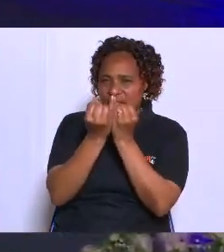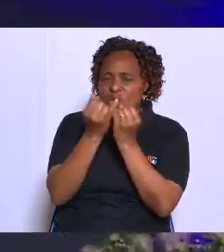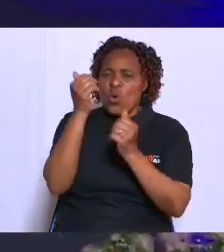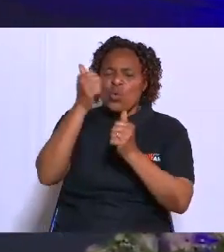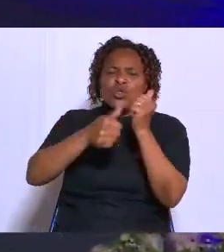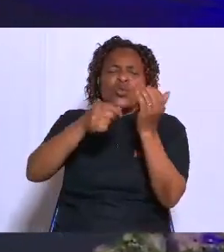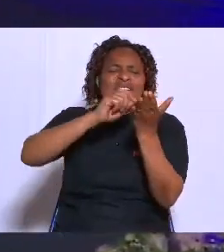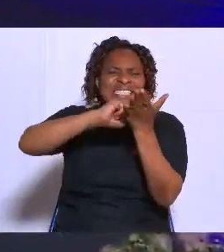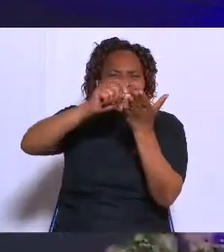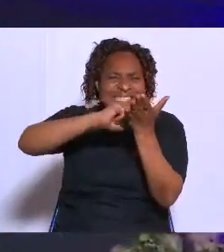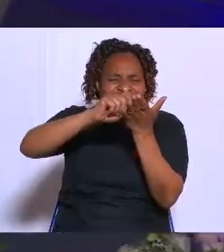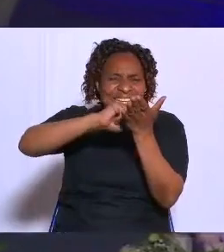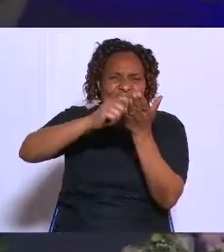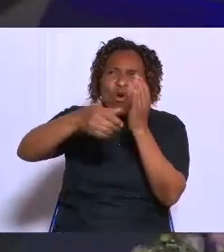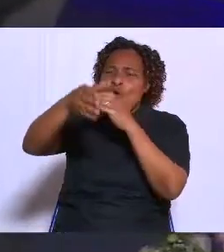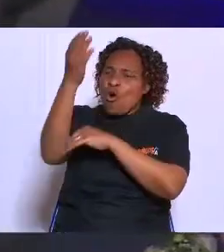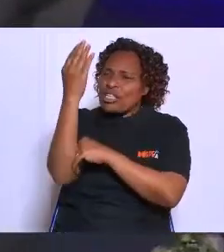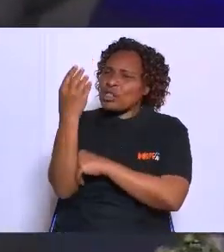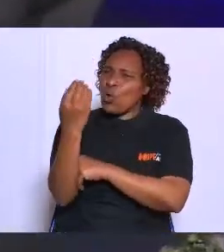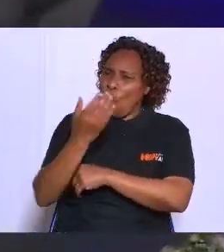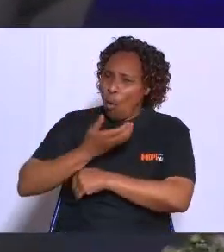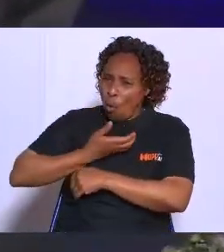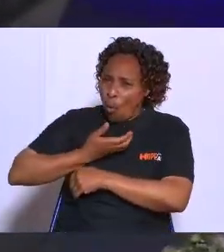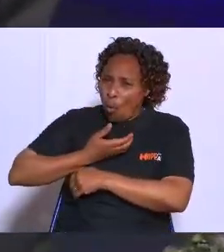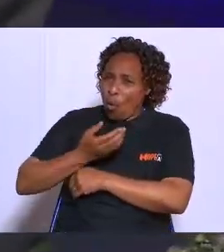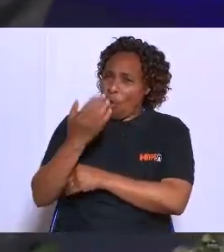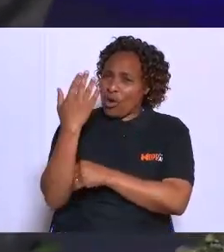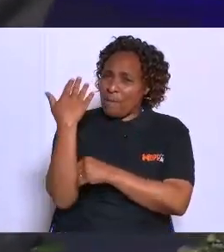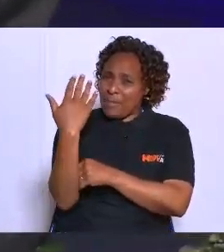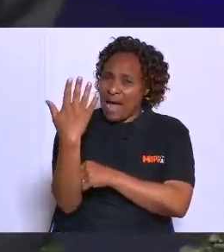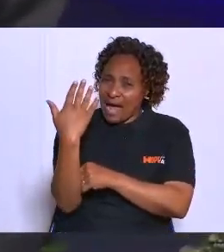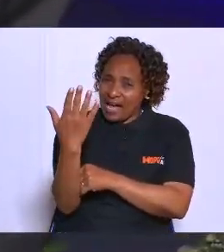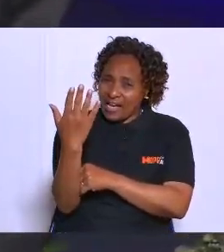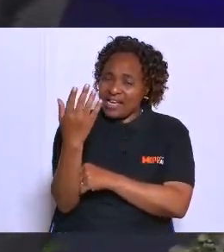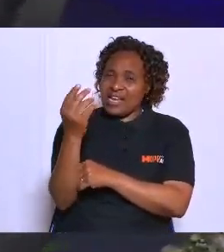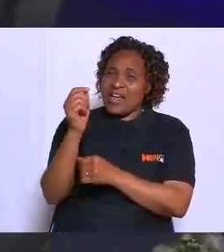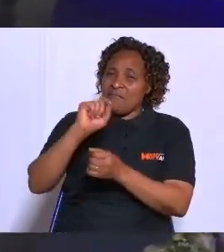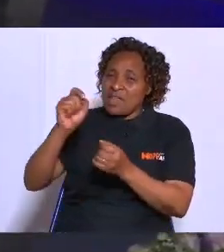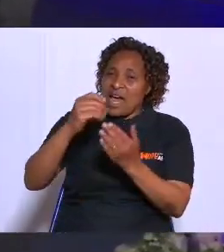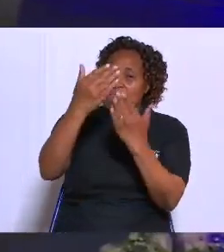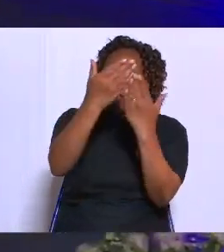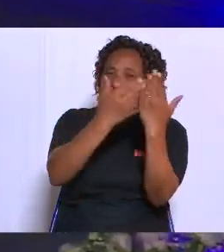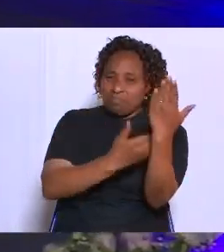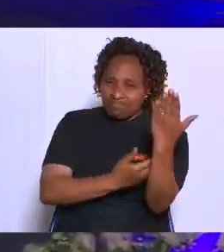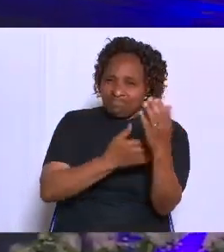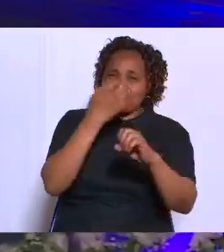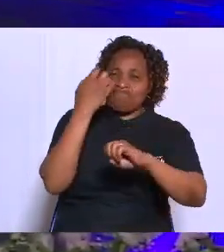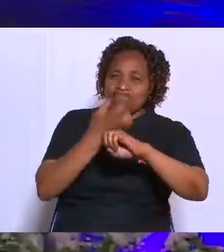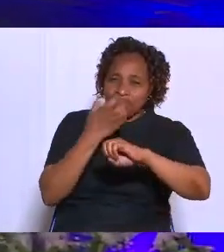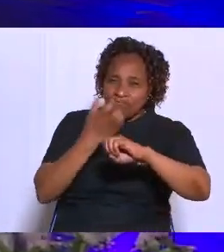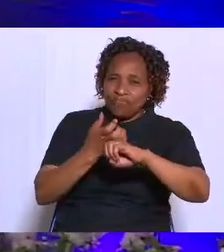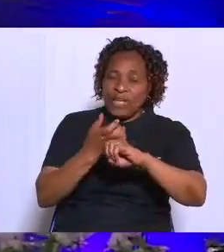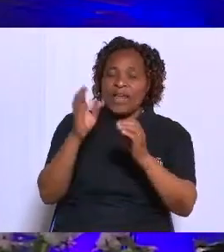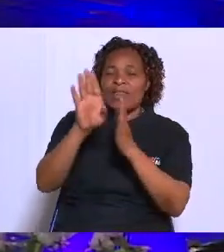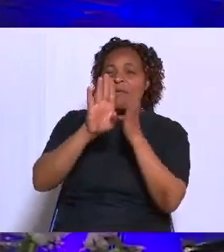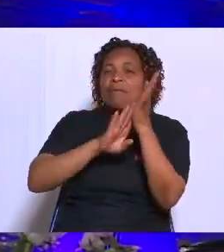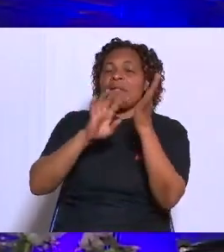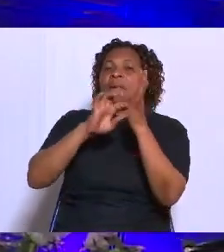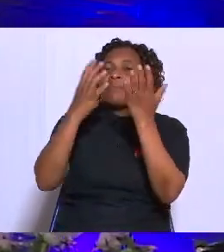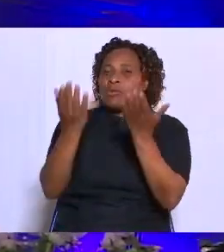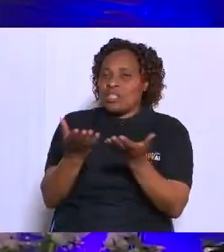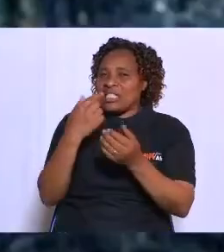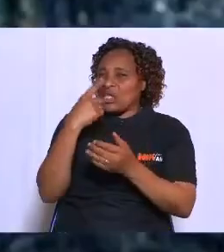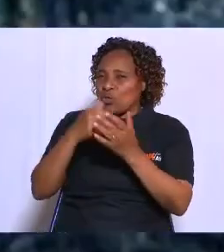written by God's own finger on tables of stone the Bible says in Daniel 8